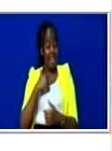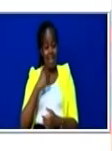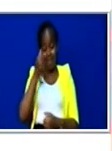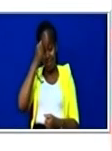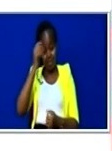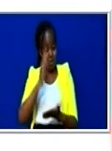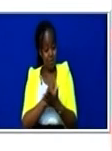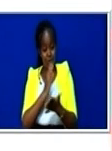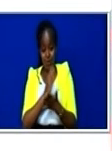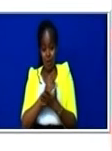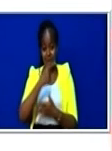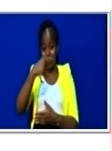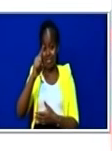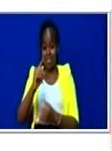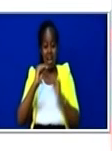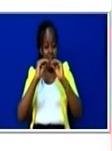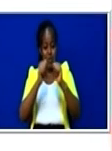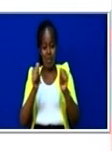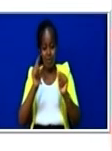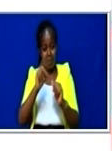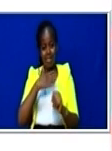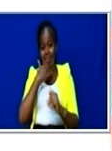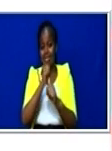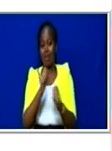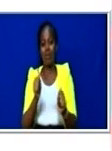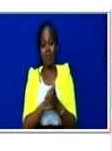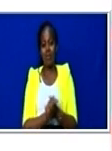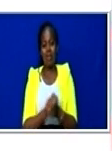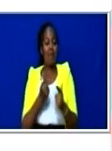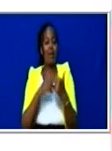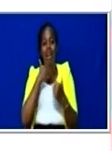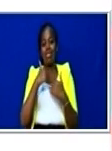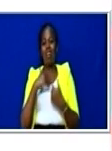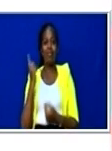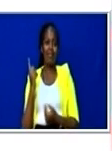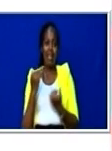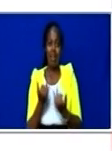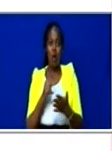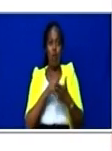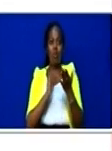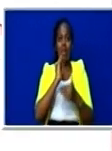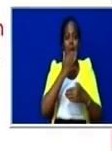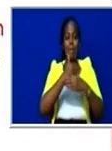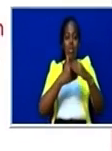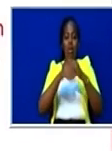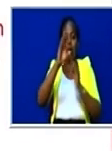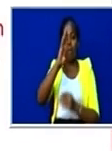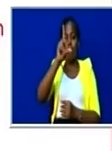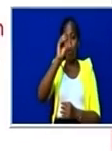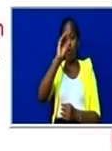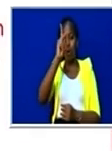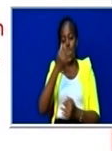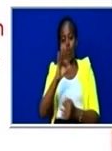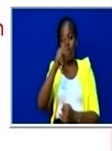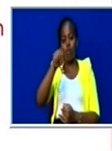have gotten, she has taught well, so we would have gotten them. The answers, so what are the building blocks of proteins?